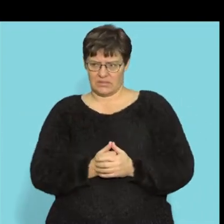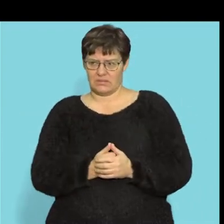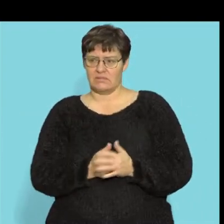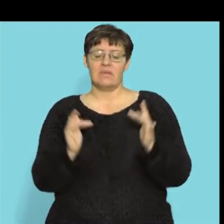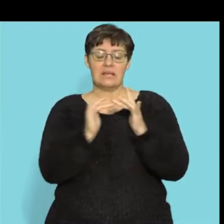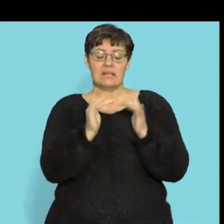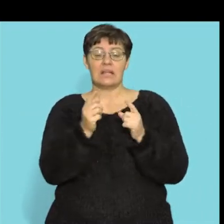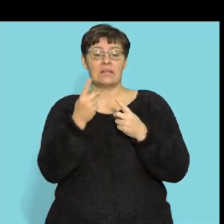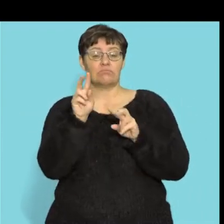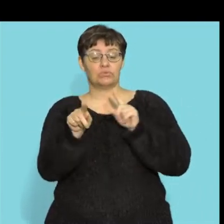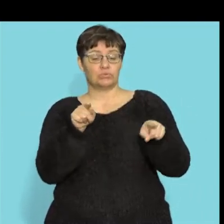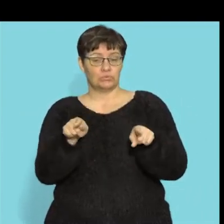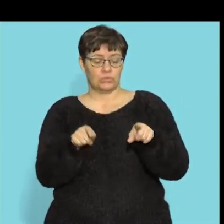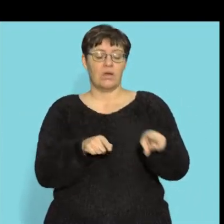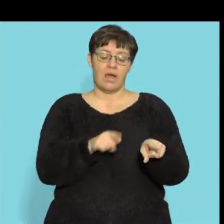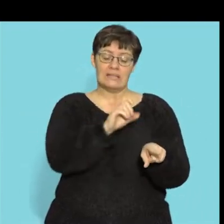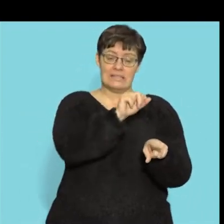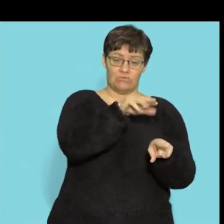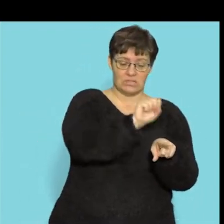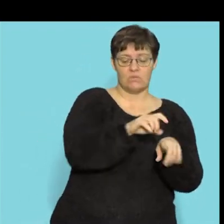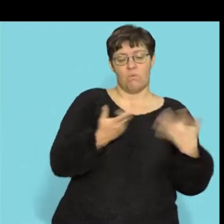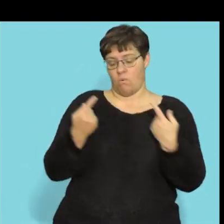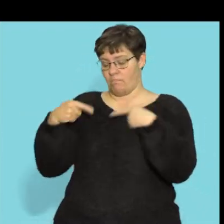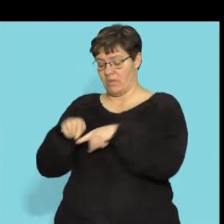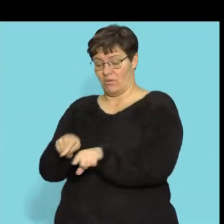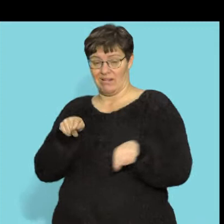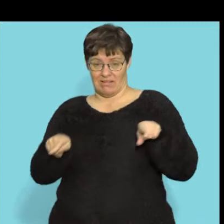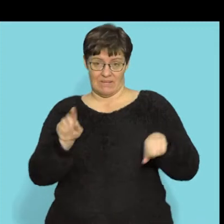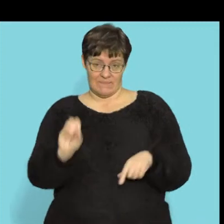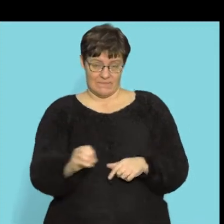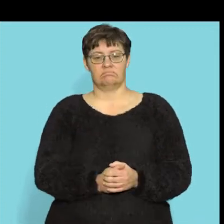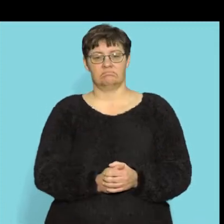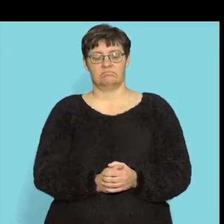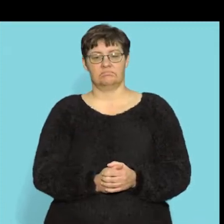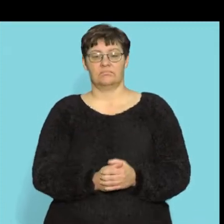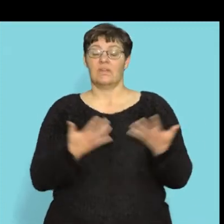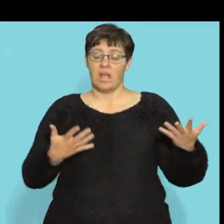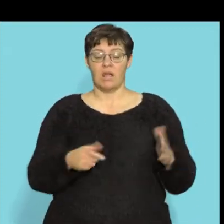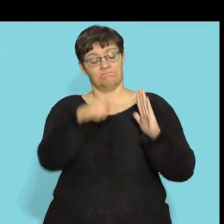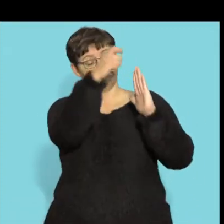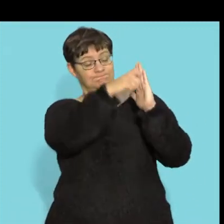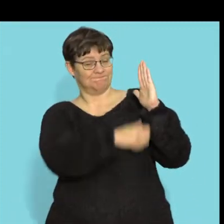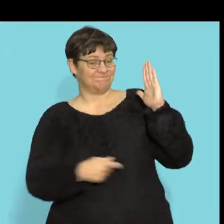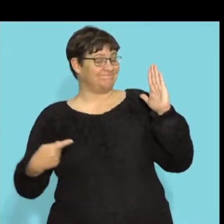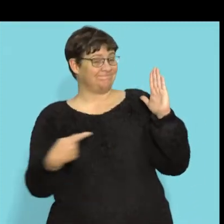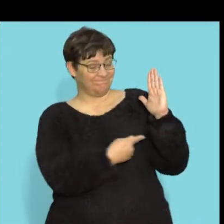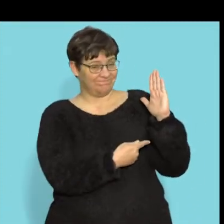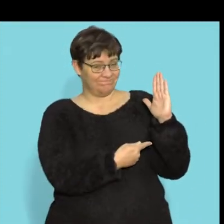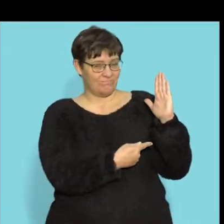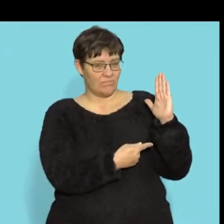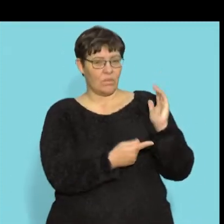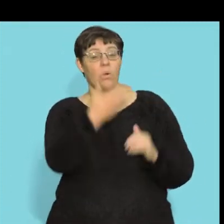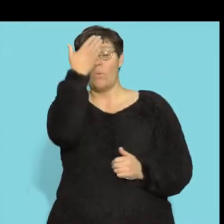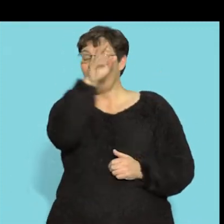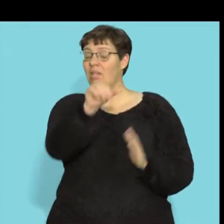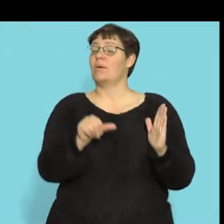connected, excuse me, in series or in parallel. Right. So in as far as terminology